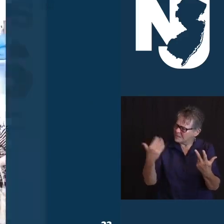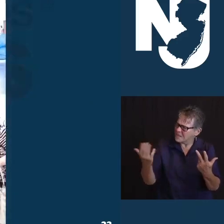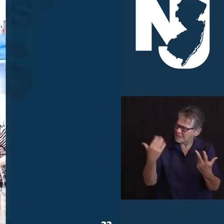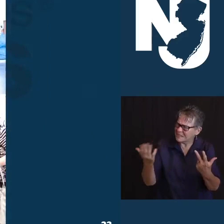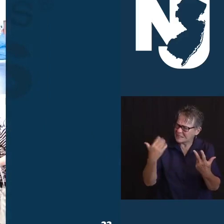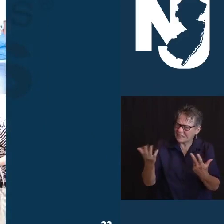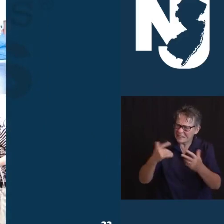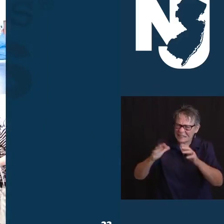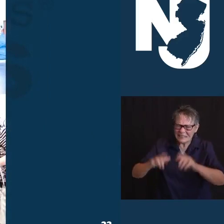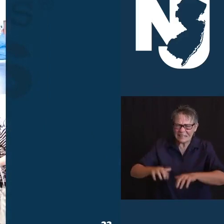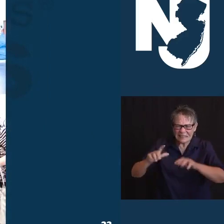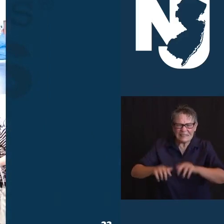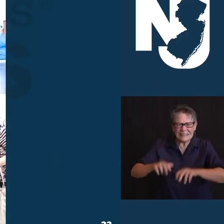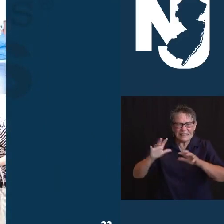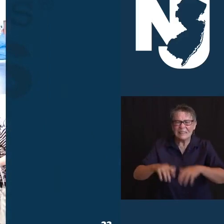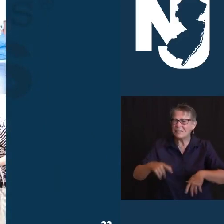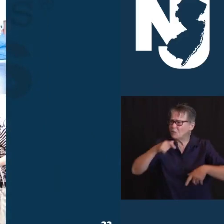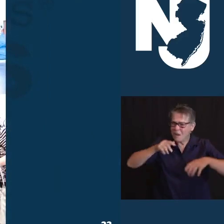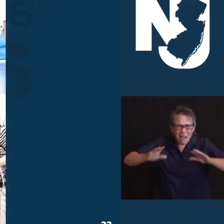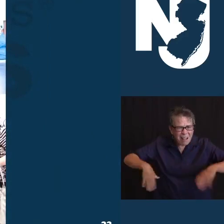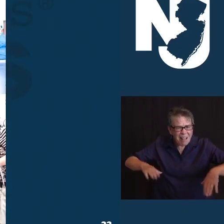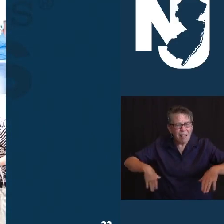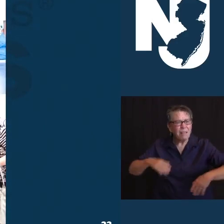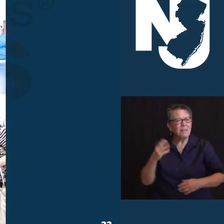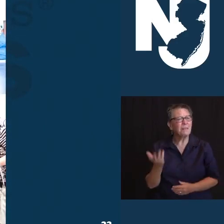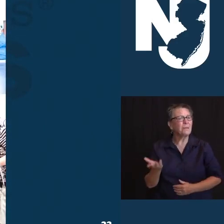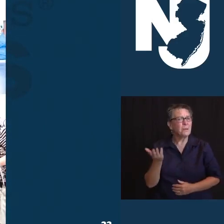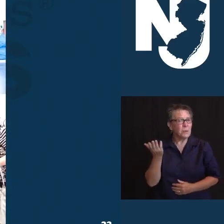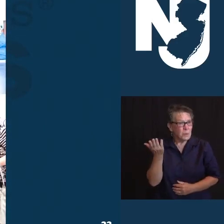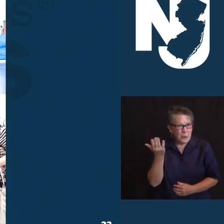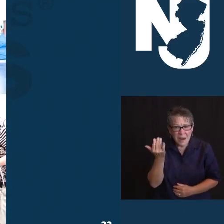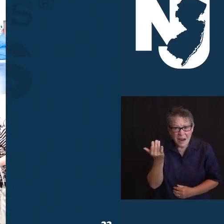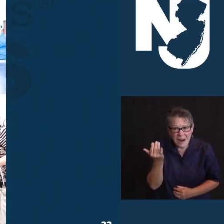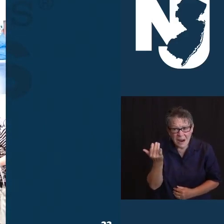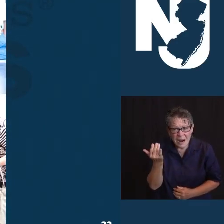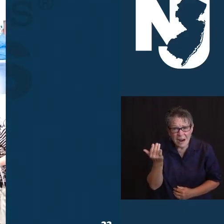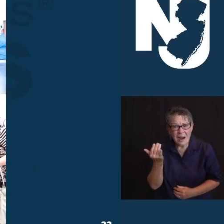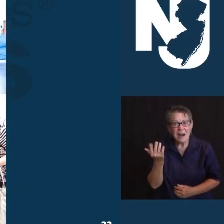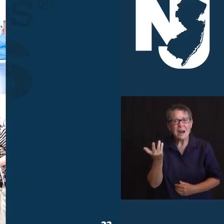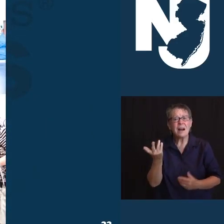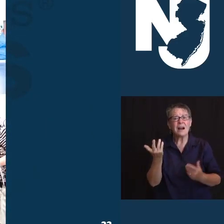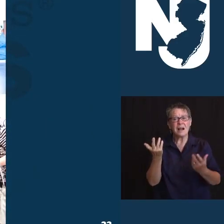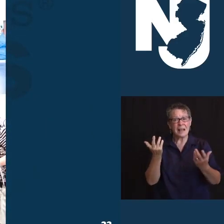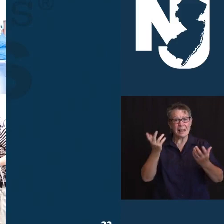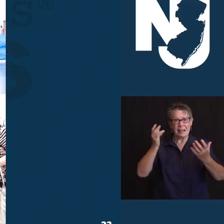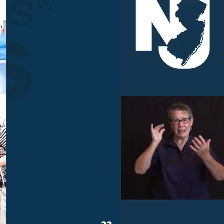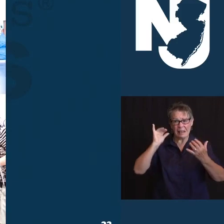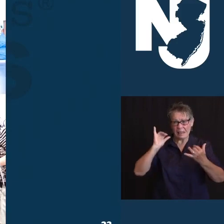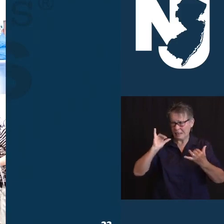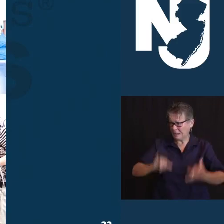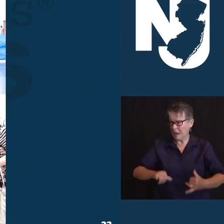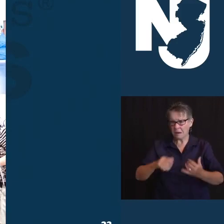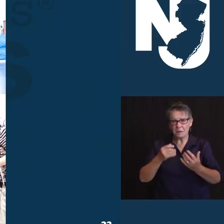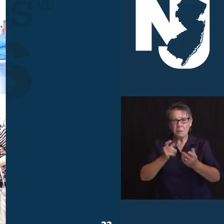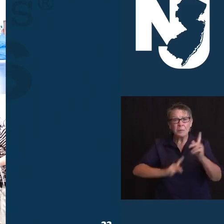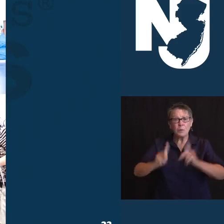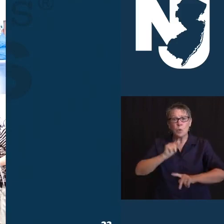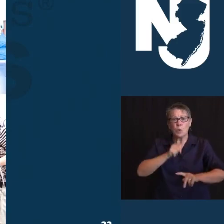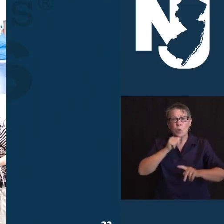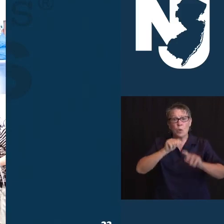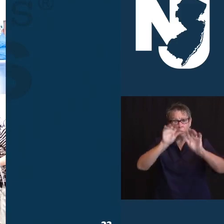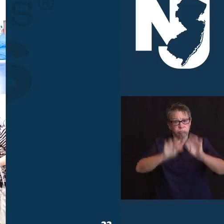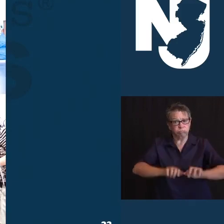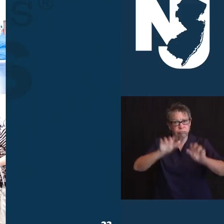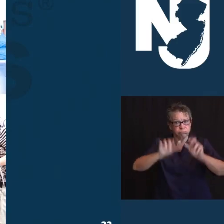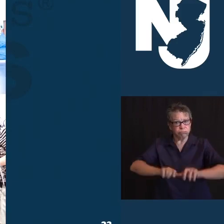Having an accurate census count is critical for our being able to be properly represented in Washington and for our receiving tens of